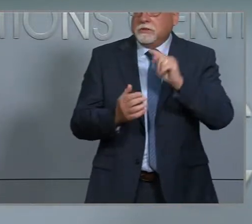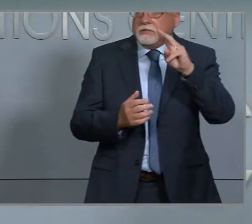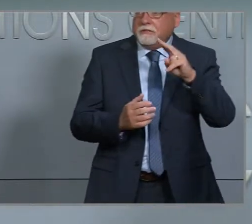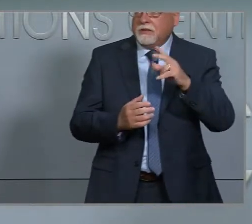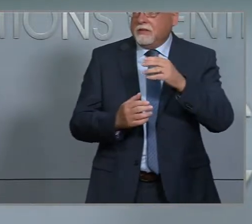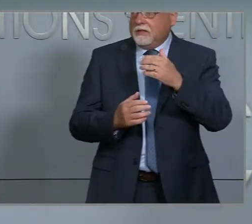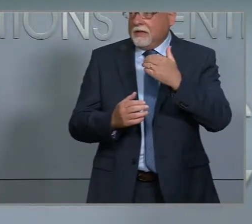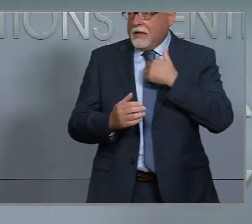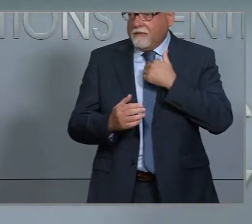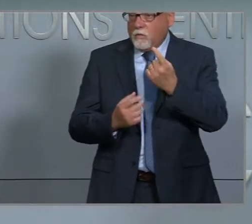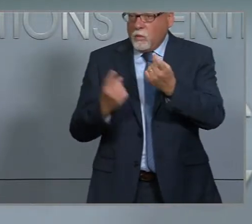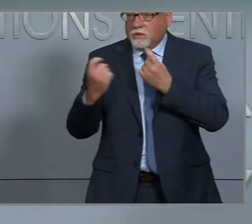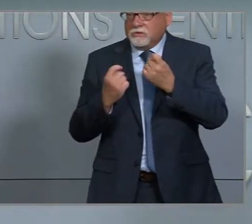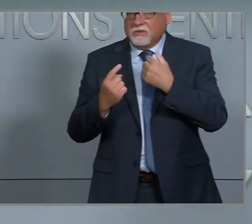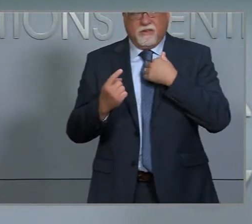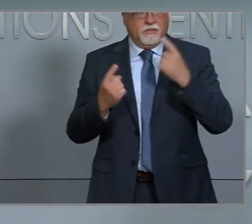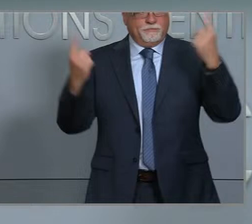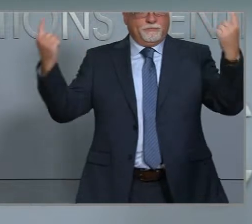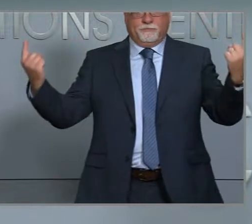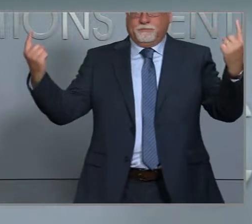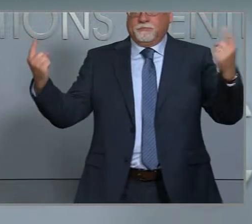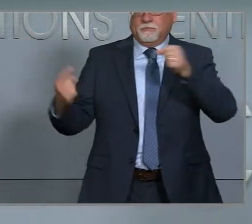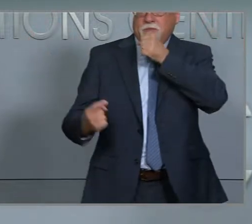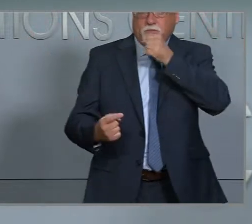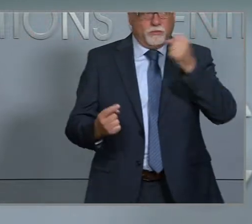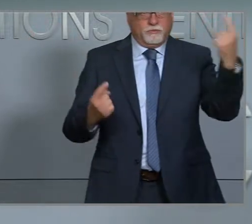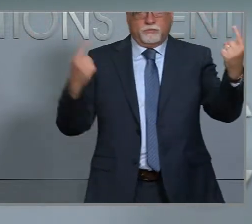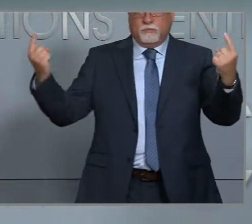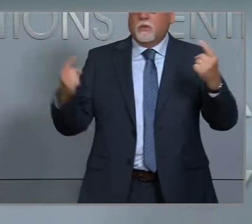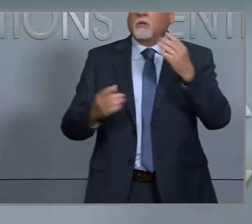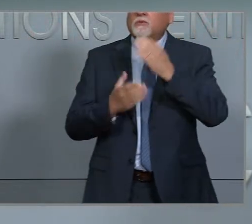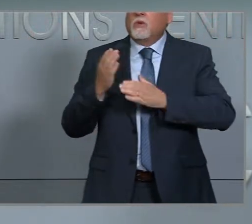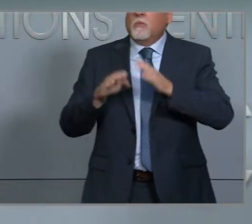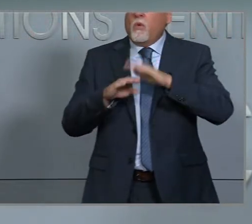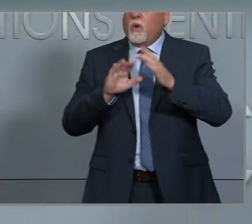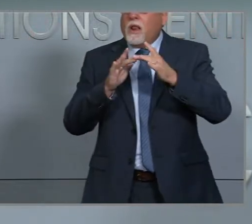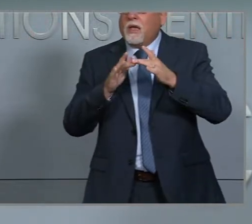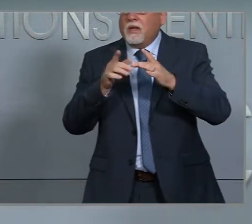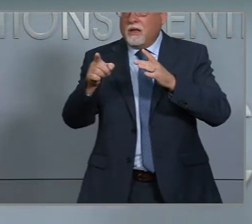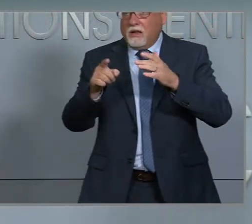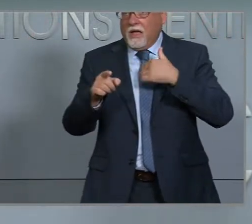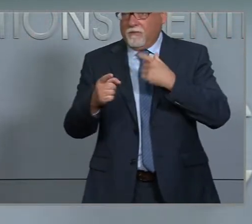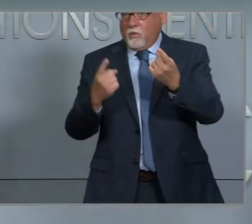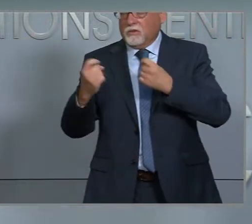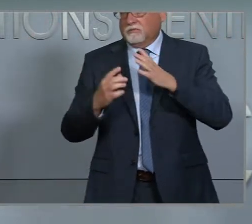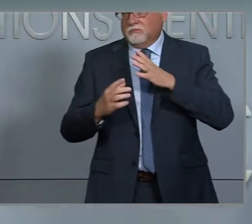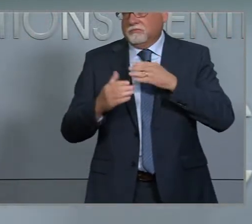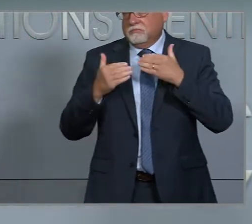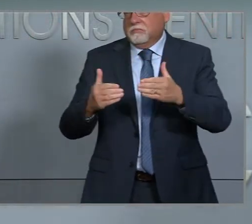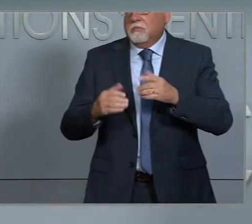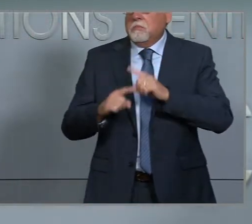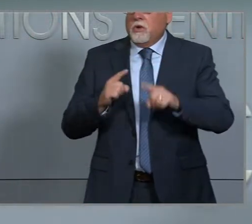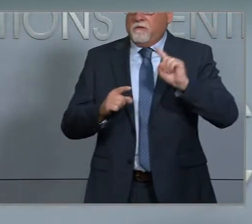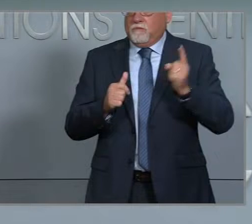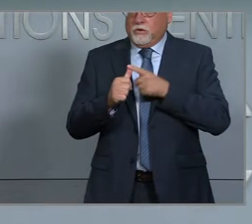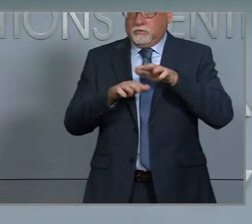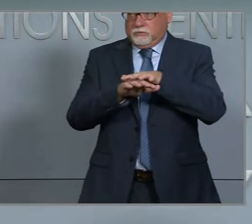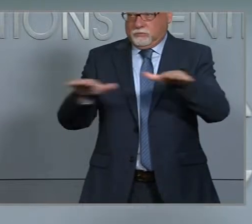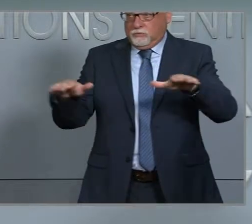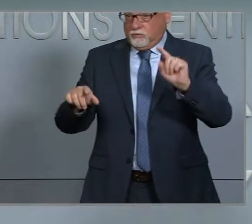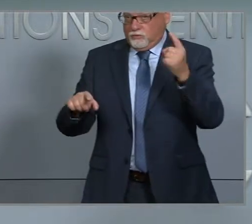have some media, I think, online, but we'll have questions from people in the room first, and any of us are available